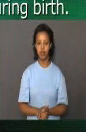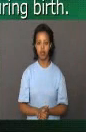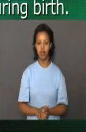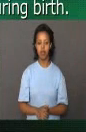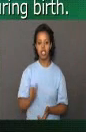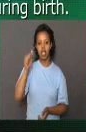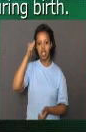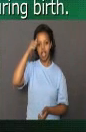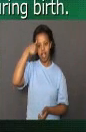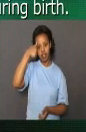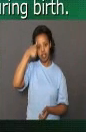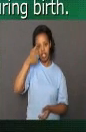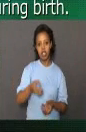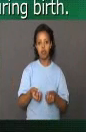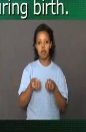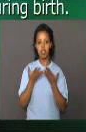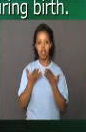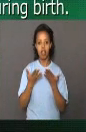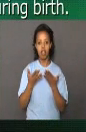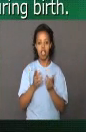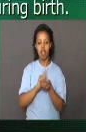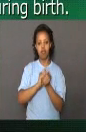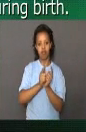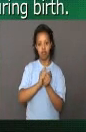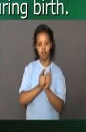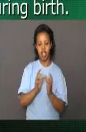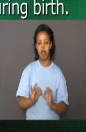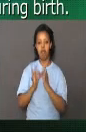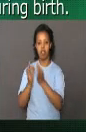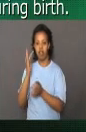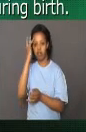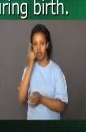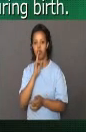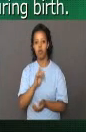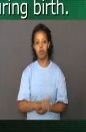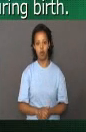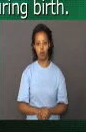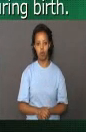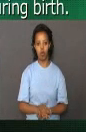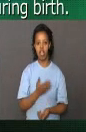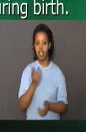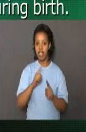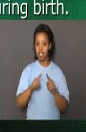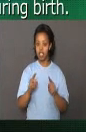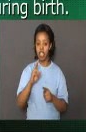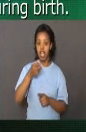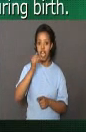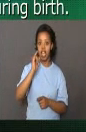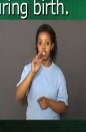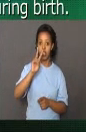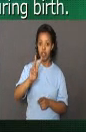AIDS is usually a sexually transmitted disease, but HIV can